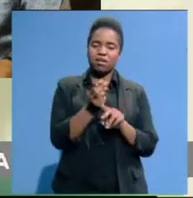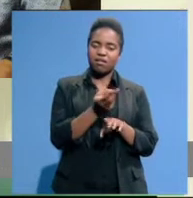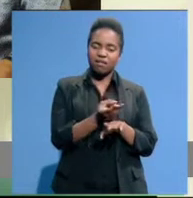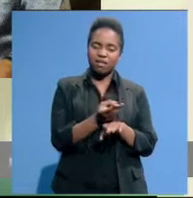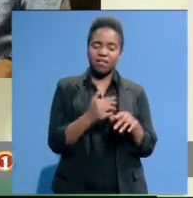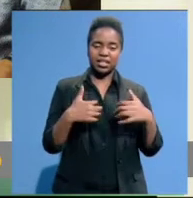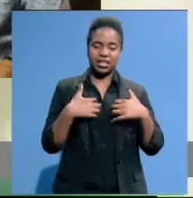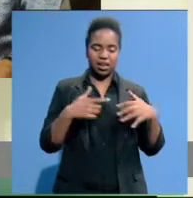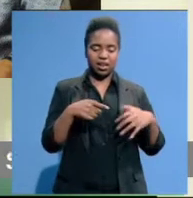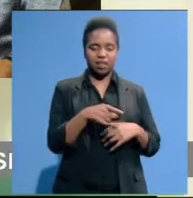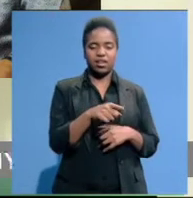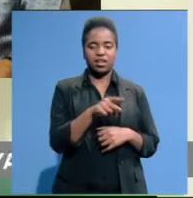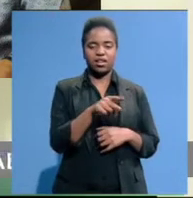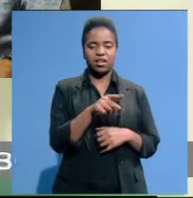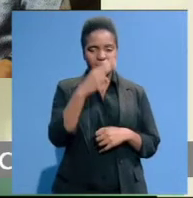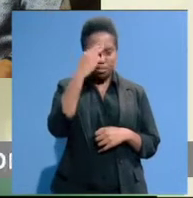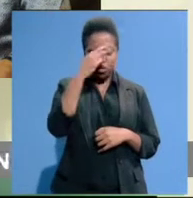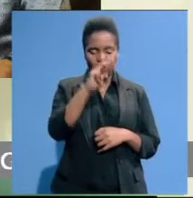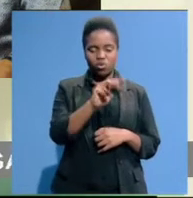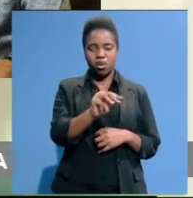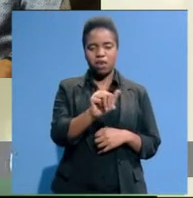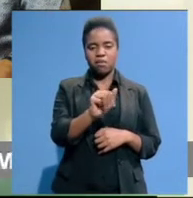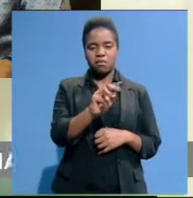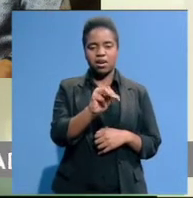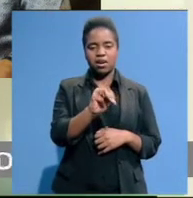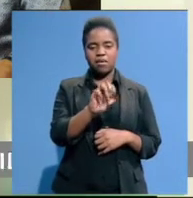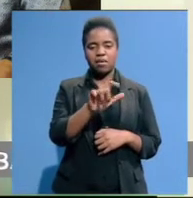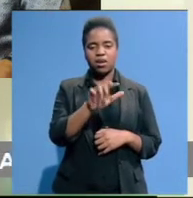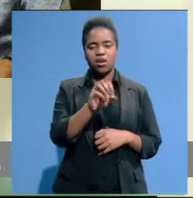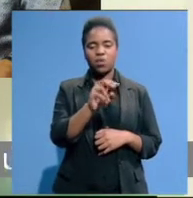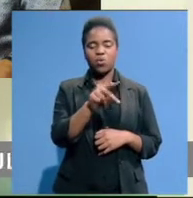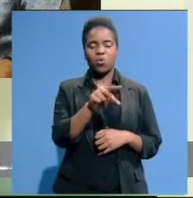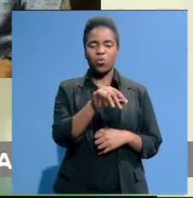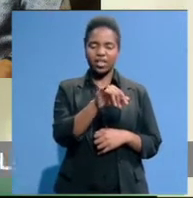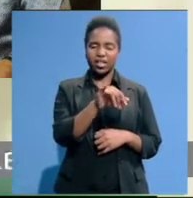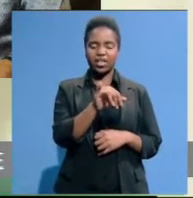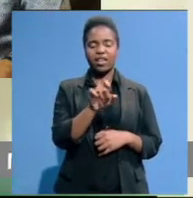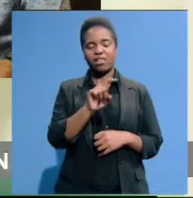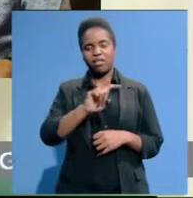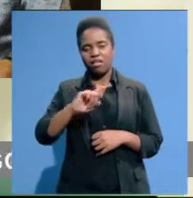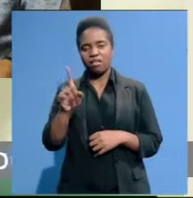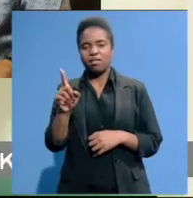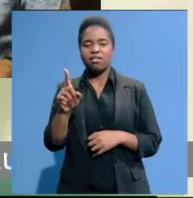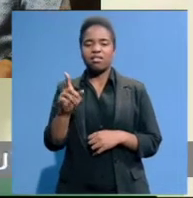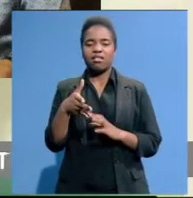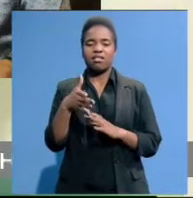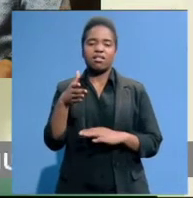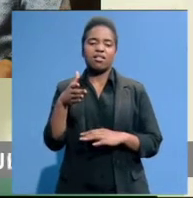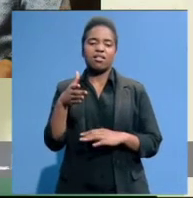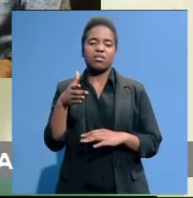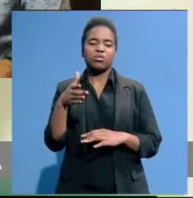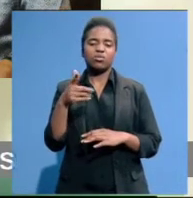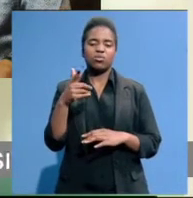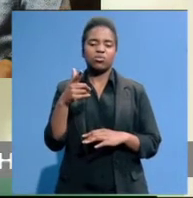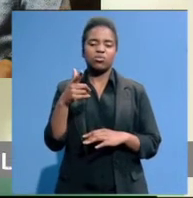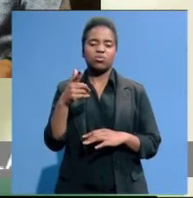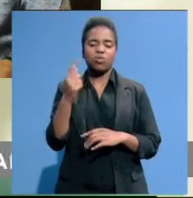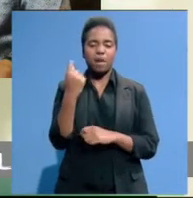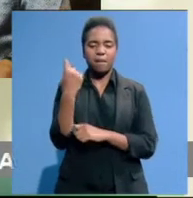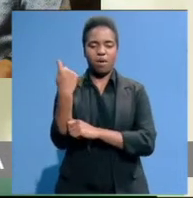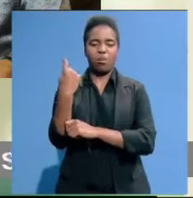No, it was great, but also I have to really highlight that, I also performed in Mamelodi during that day because